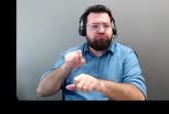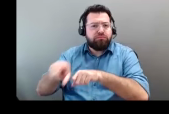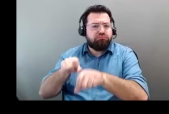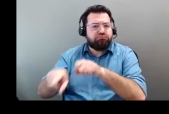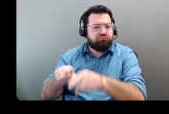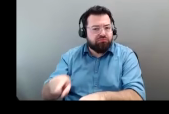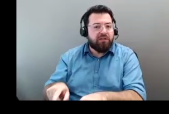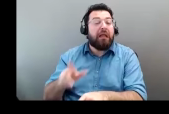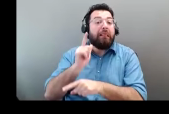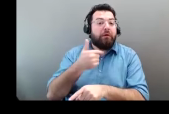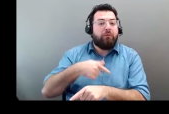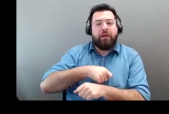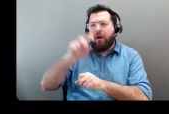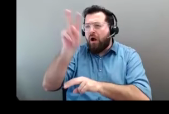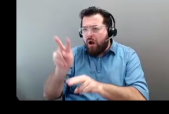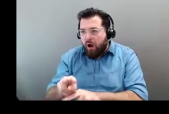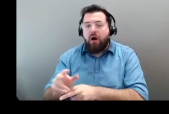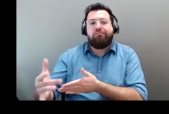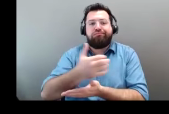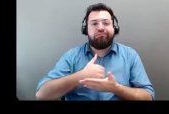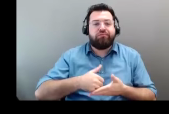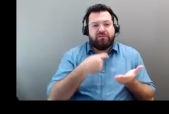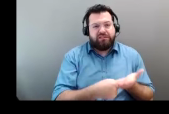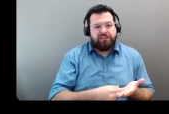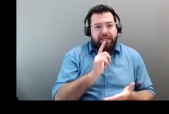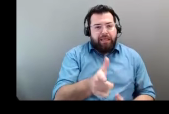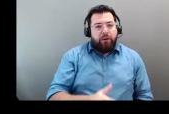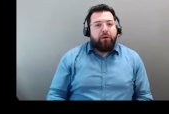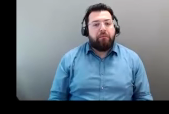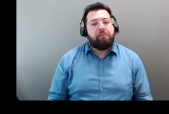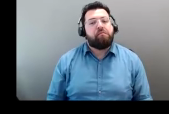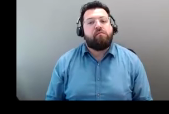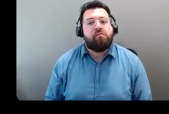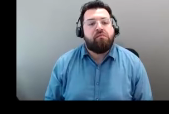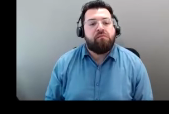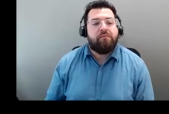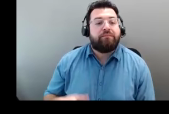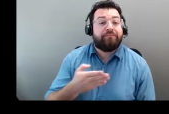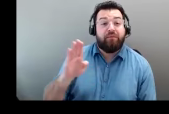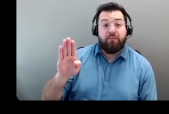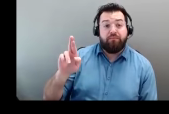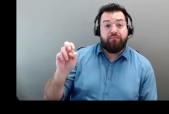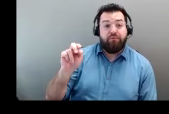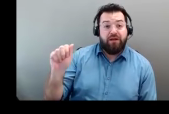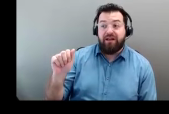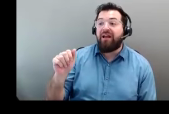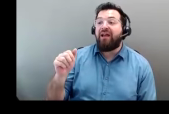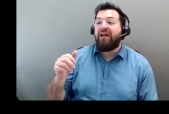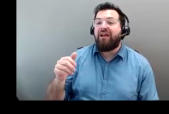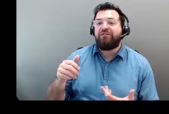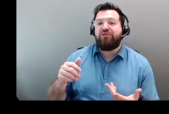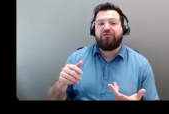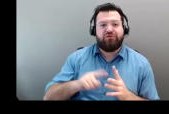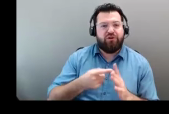we can look at that and talk about them later. Yeah, and to start for our overview for our presentation,